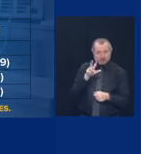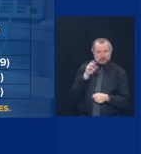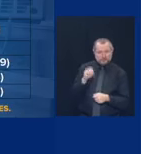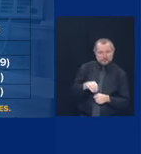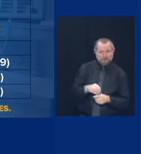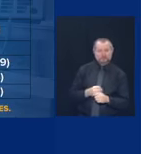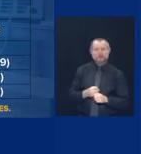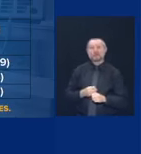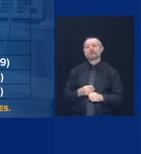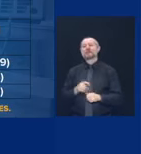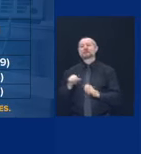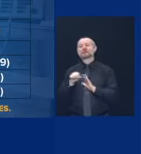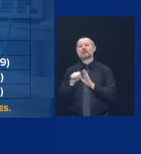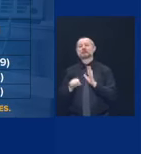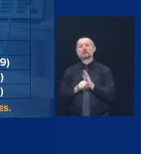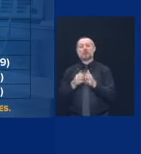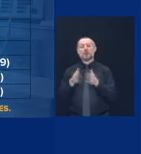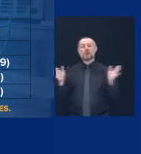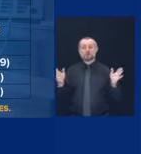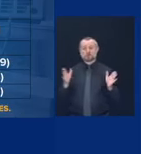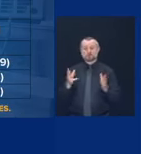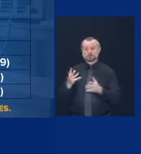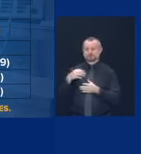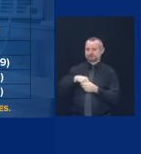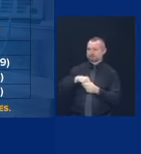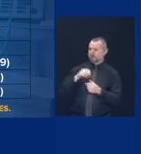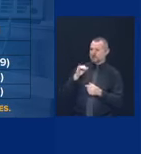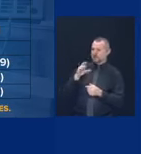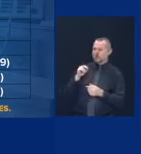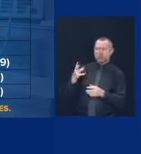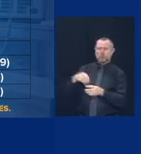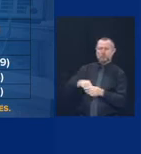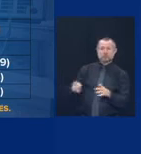Statewide with the microcluster zones,